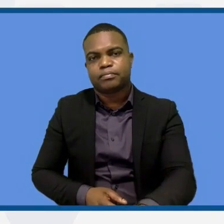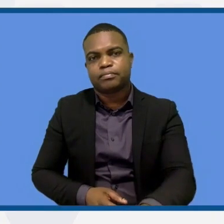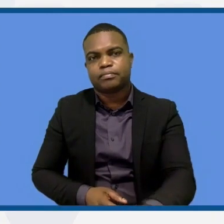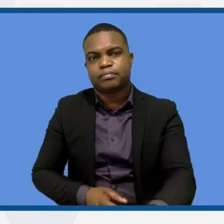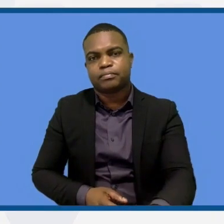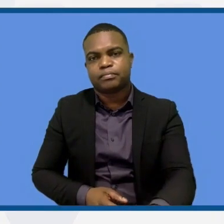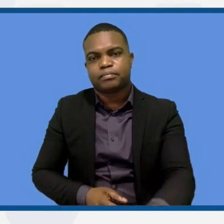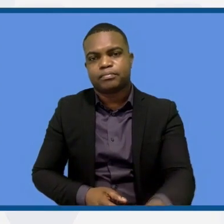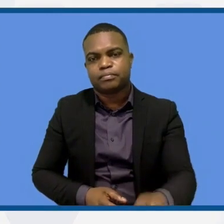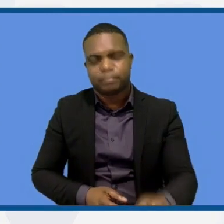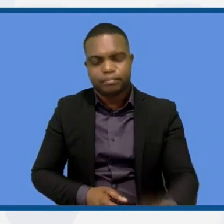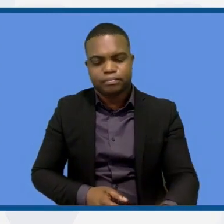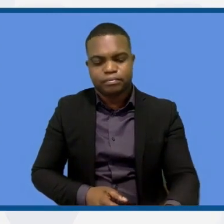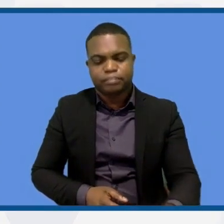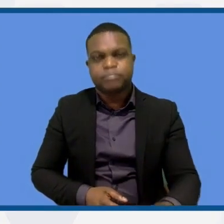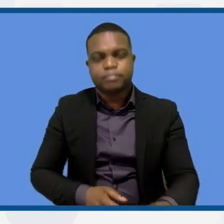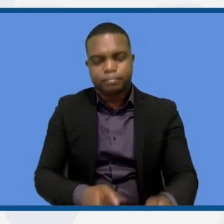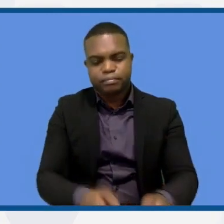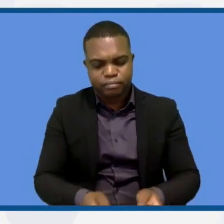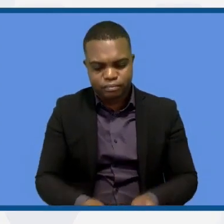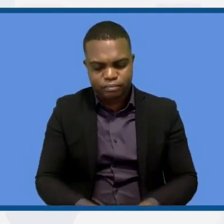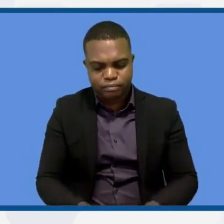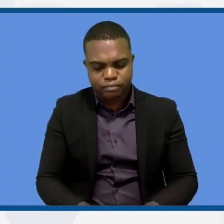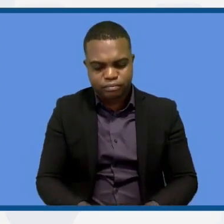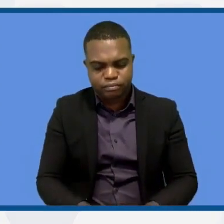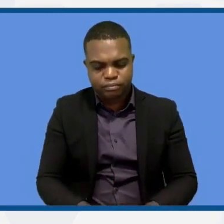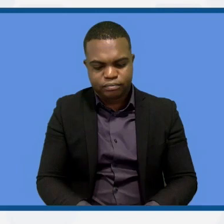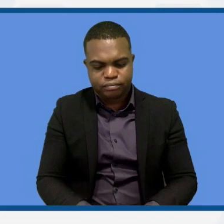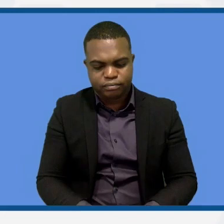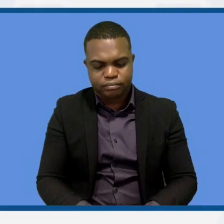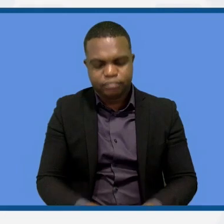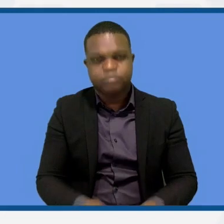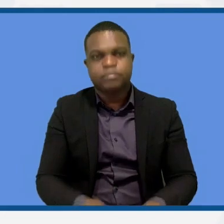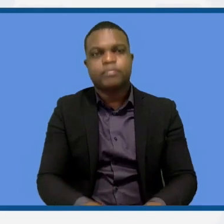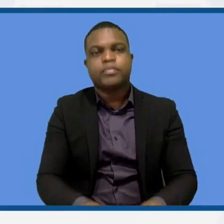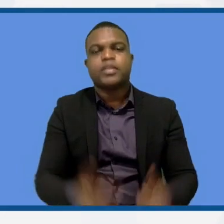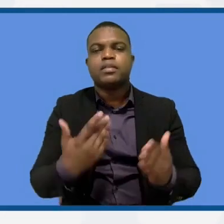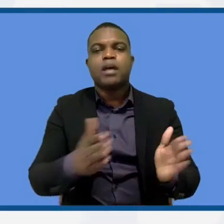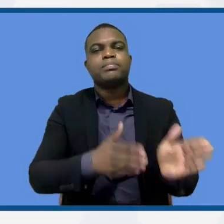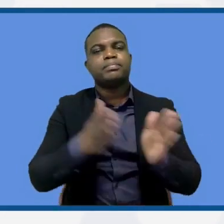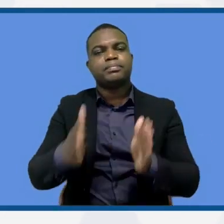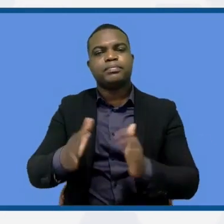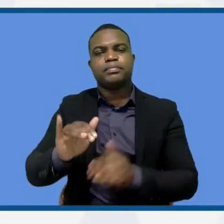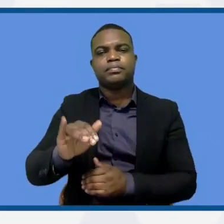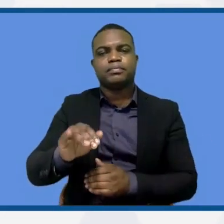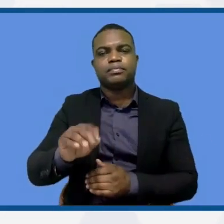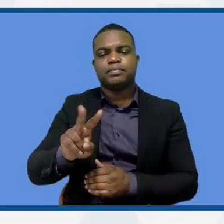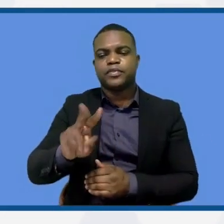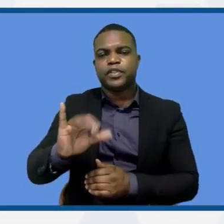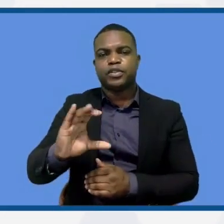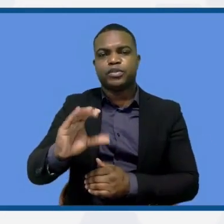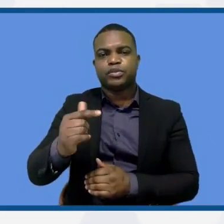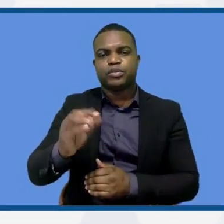Victoria works for the FEMA, Federal Emergency Management Agency. She is the